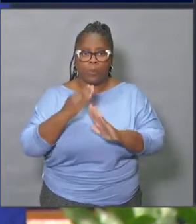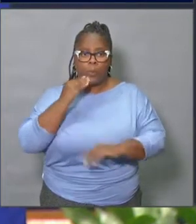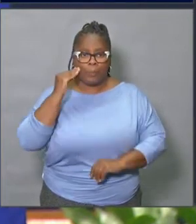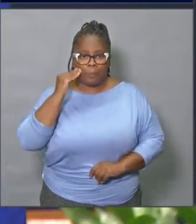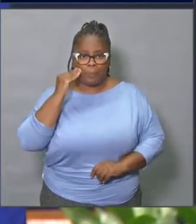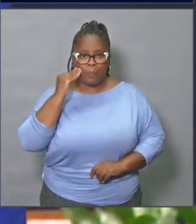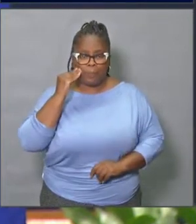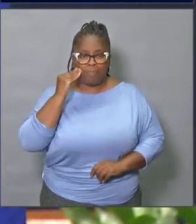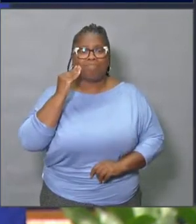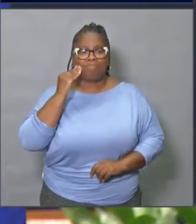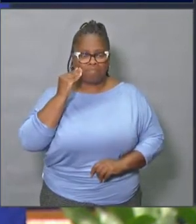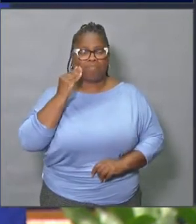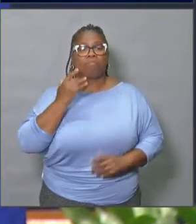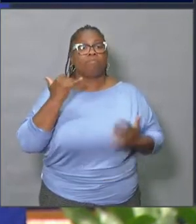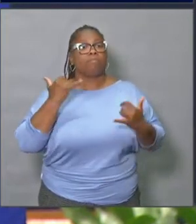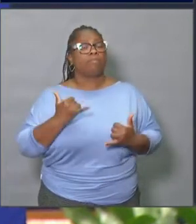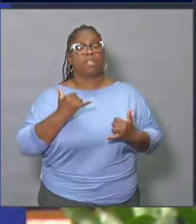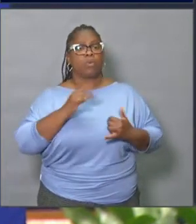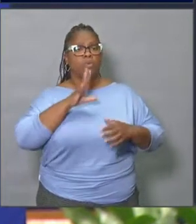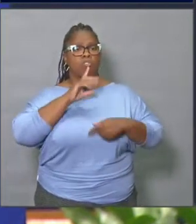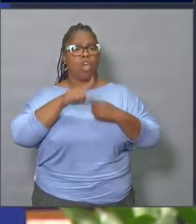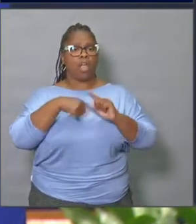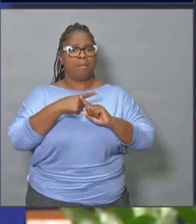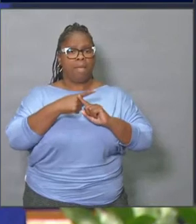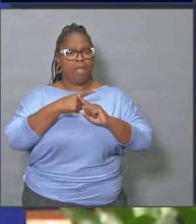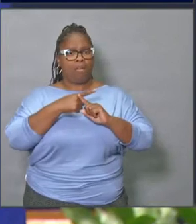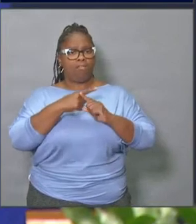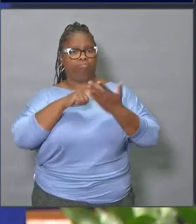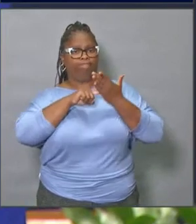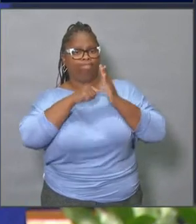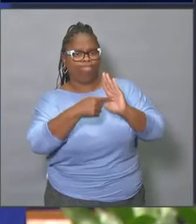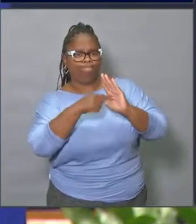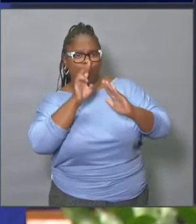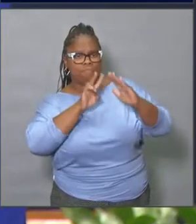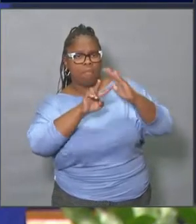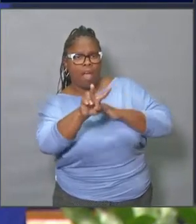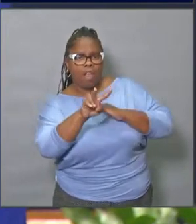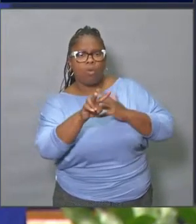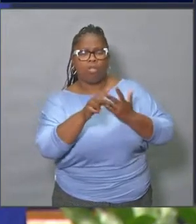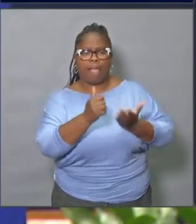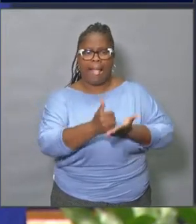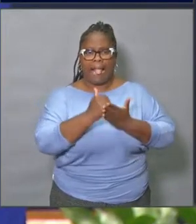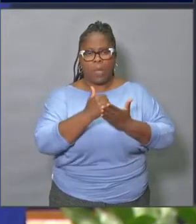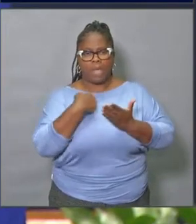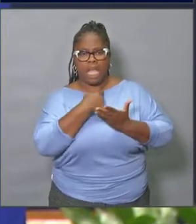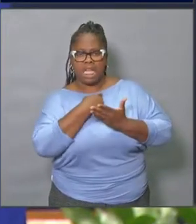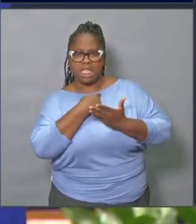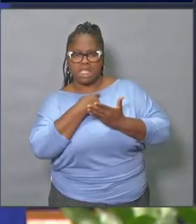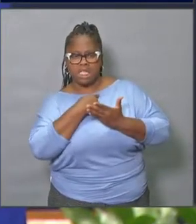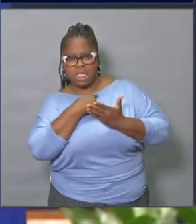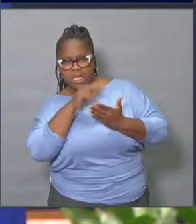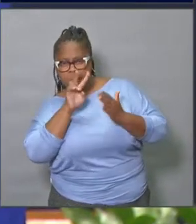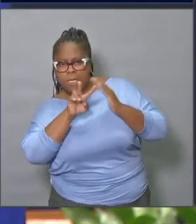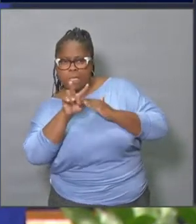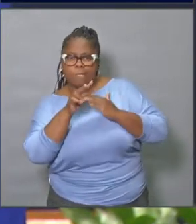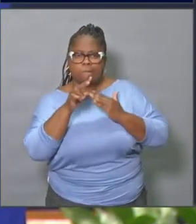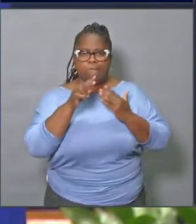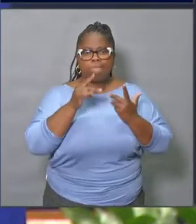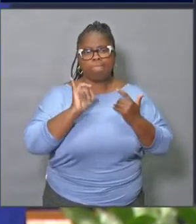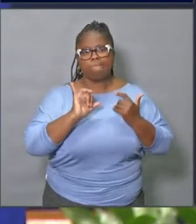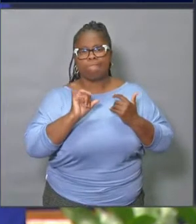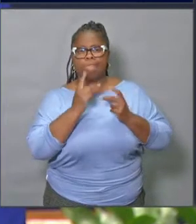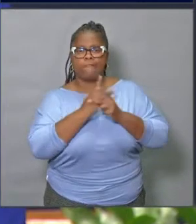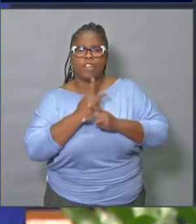update. Again, this model is aimed at making the best possible predictions about the spread of COVID-19 across Los Angeles